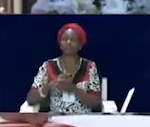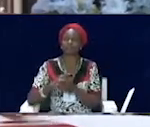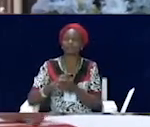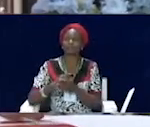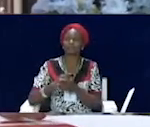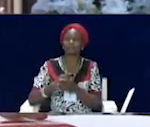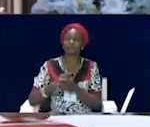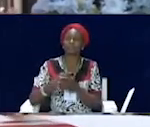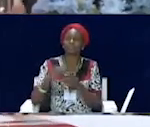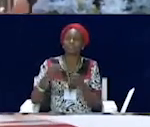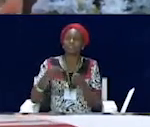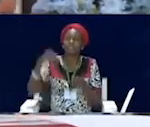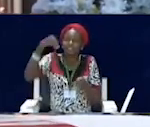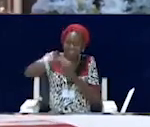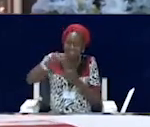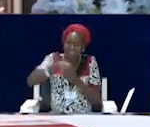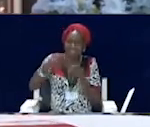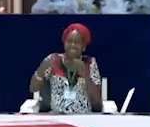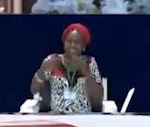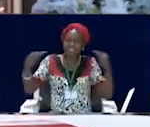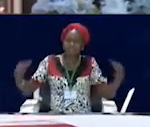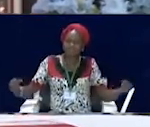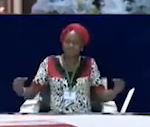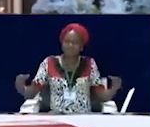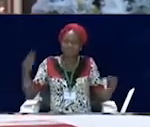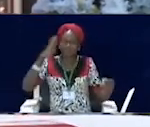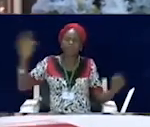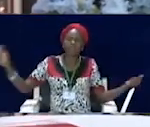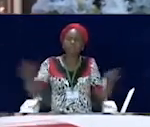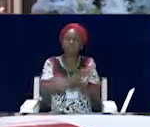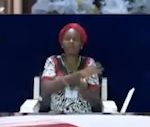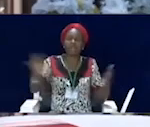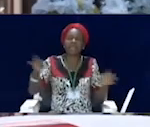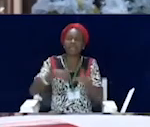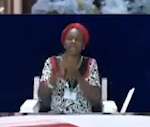external enemies will be destroyed.